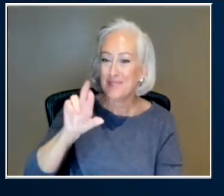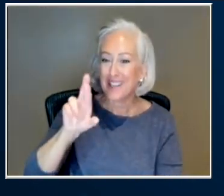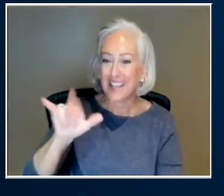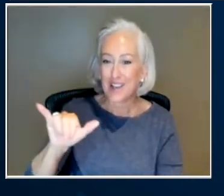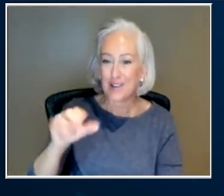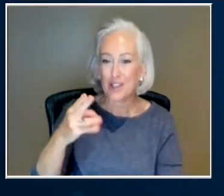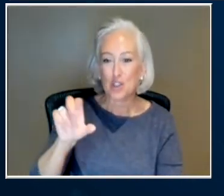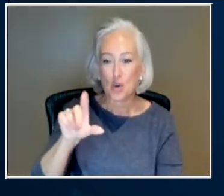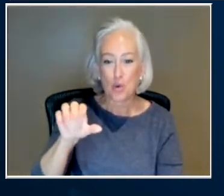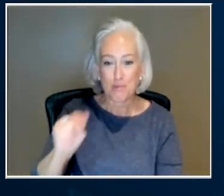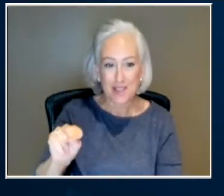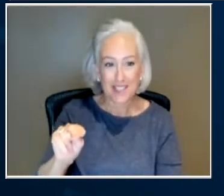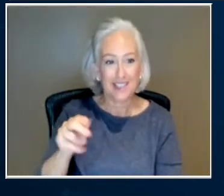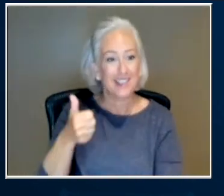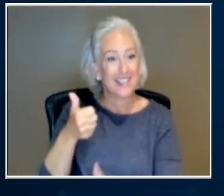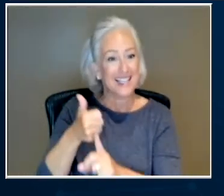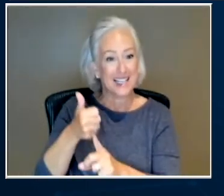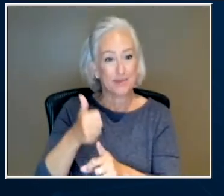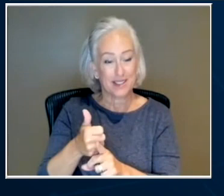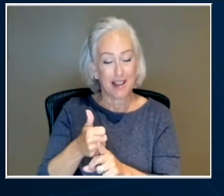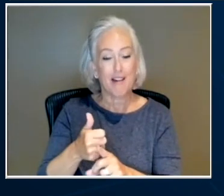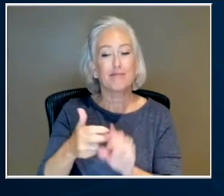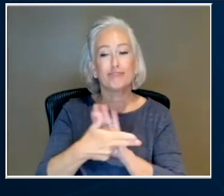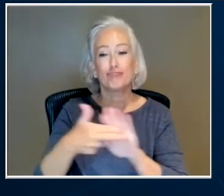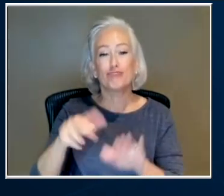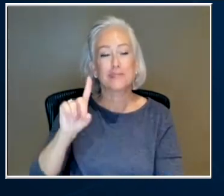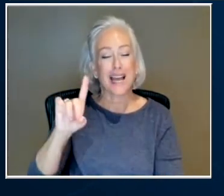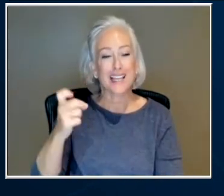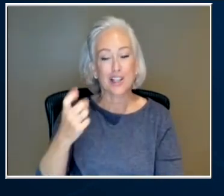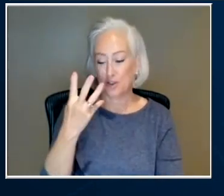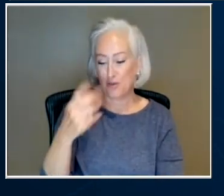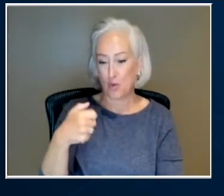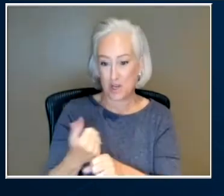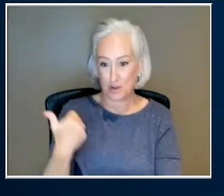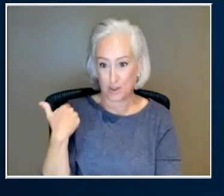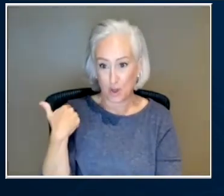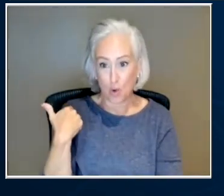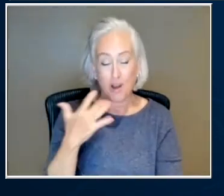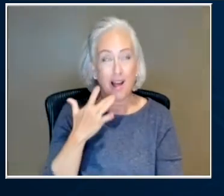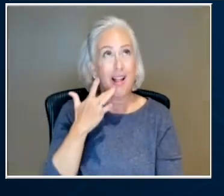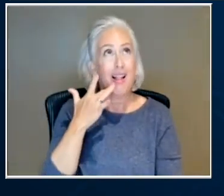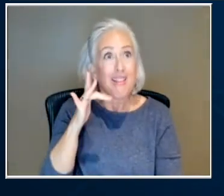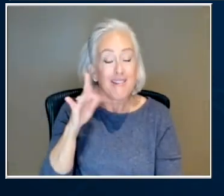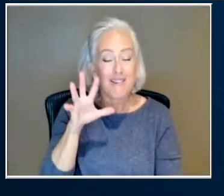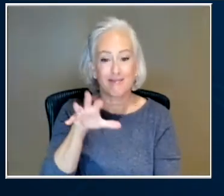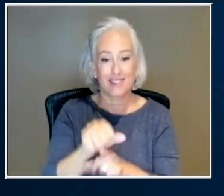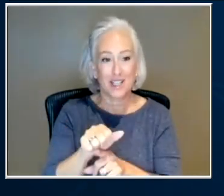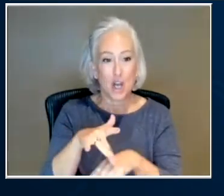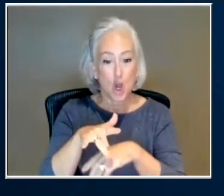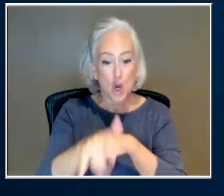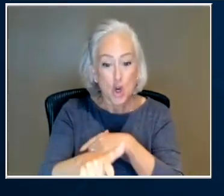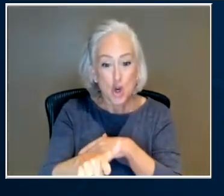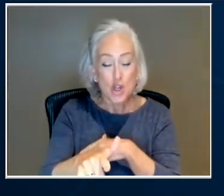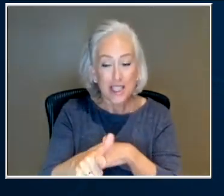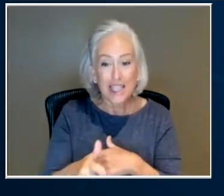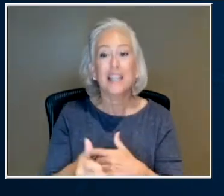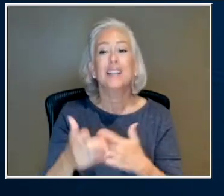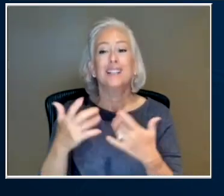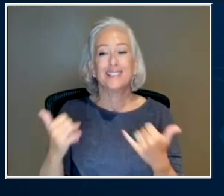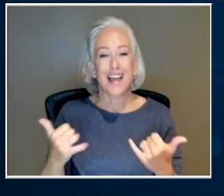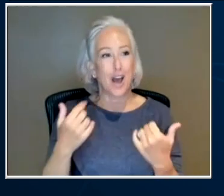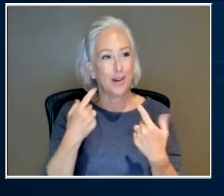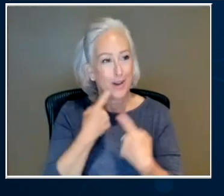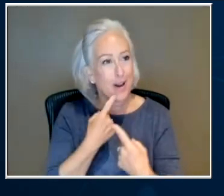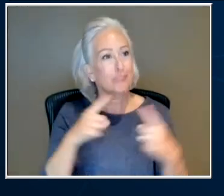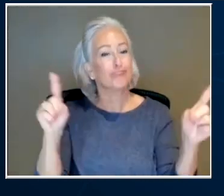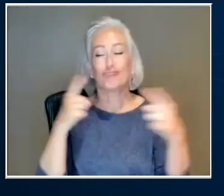cancer almost 4 years ago. Thankfully, he caught it early, and now he's on this big mission to spread the word about early detection. So, Gary,